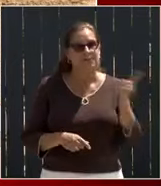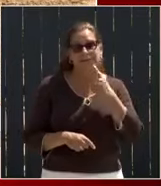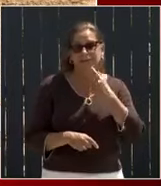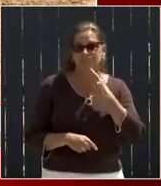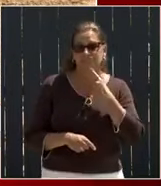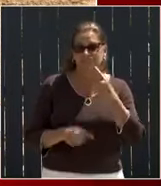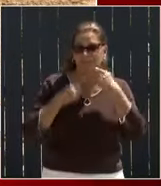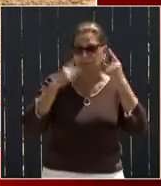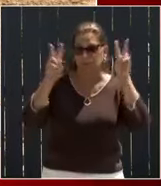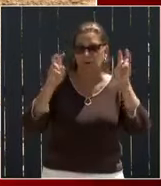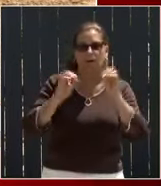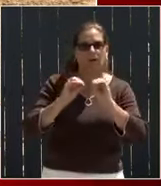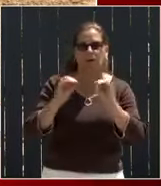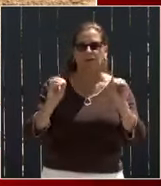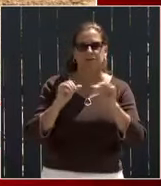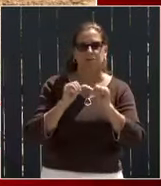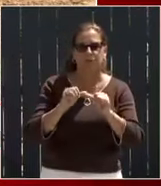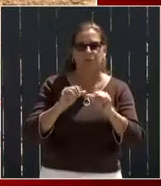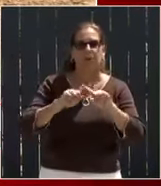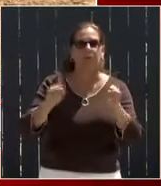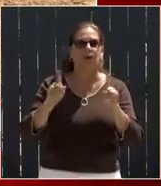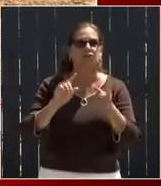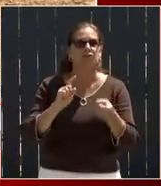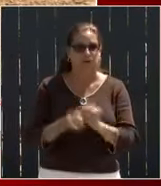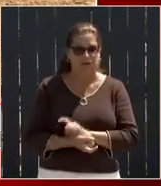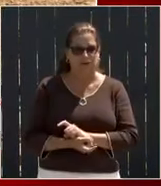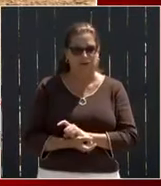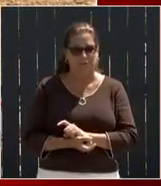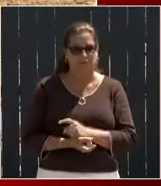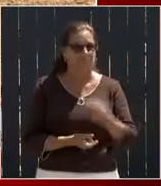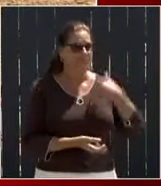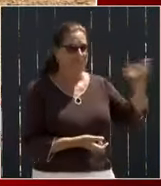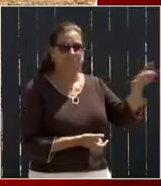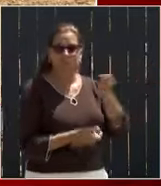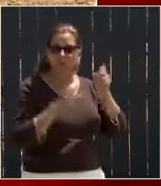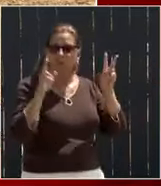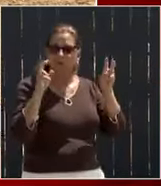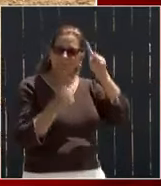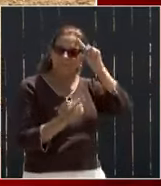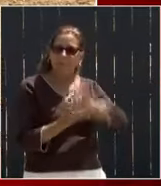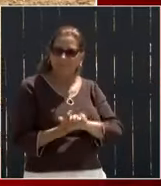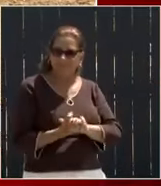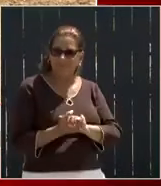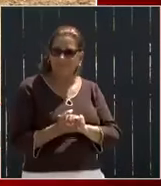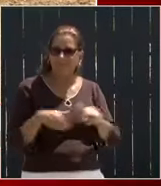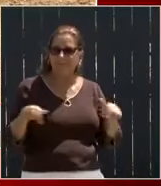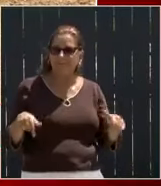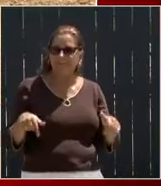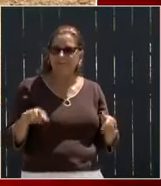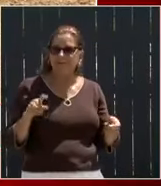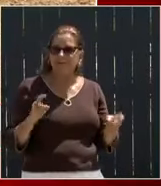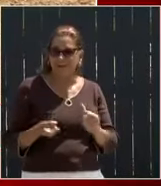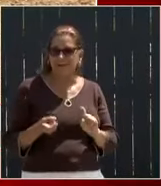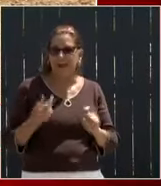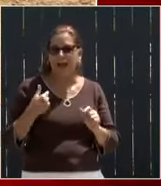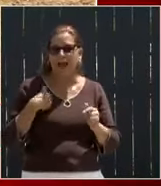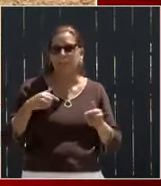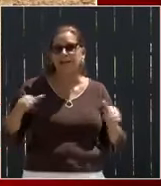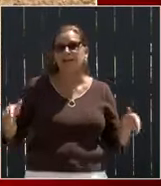need any introduction. As she likes to say, she is the mayor of her hometown. Coming to the podium